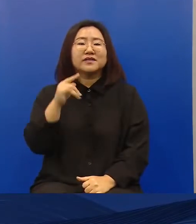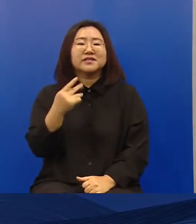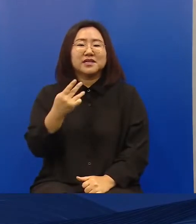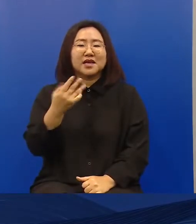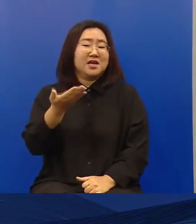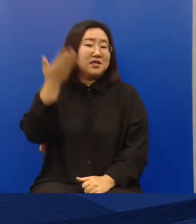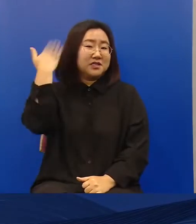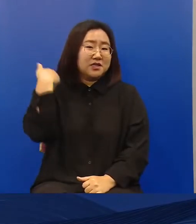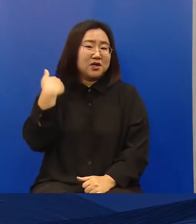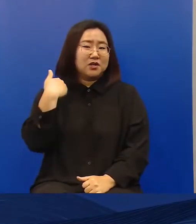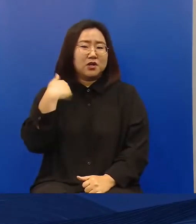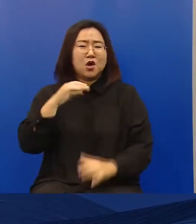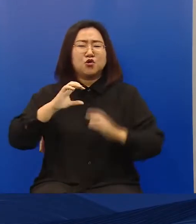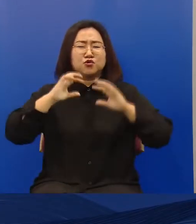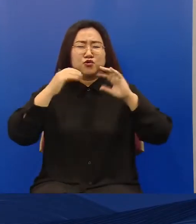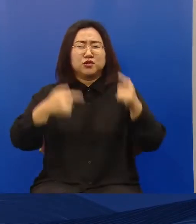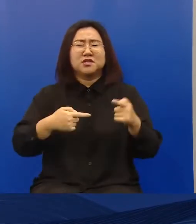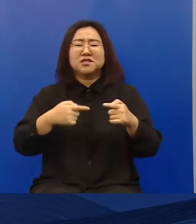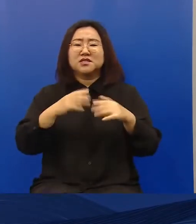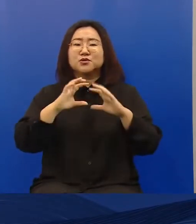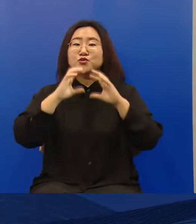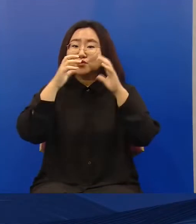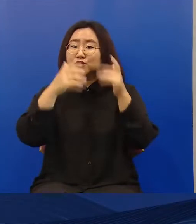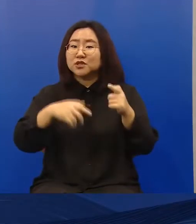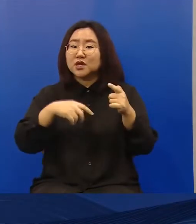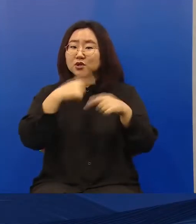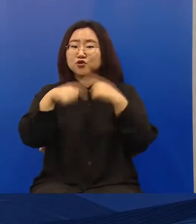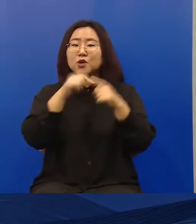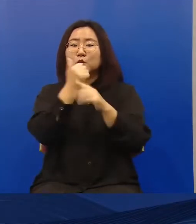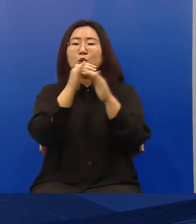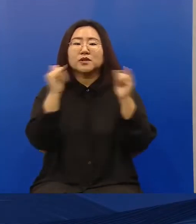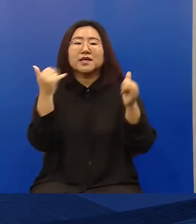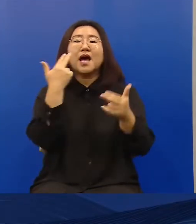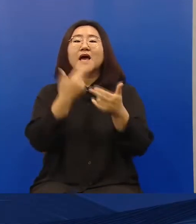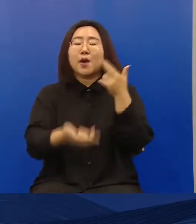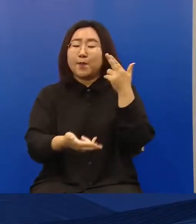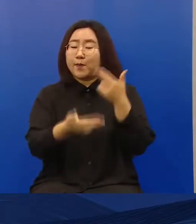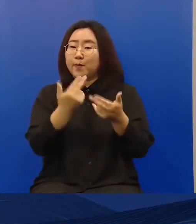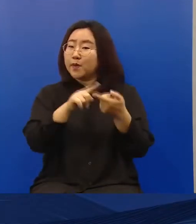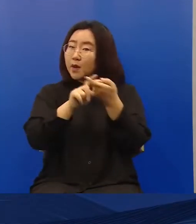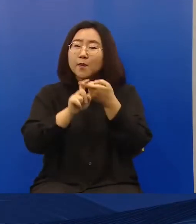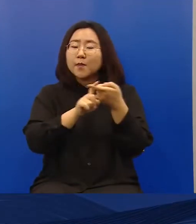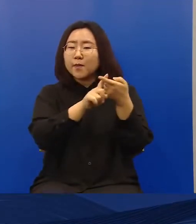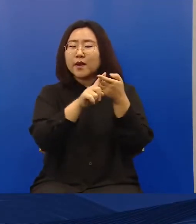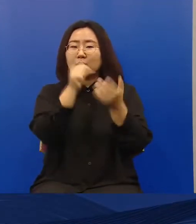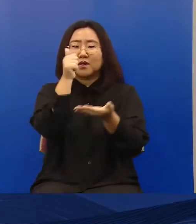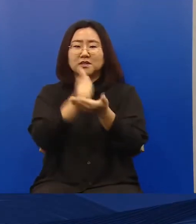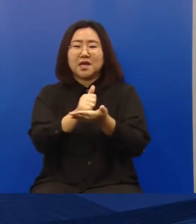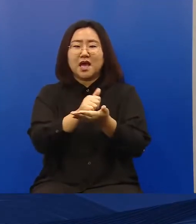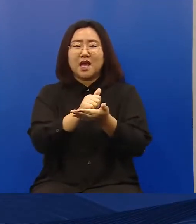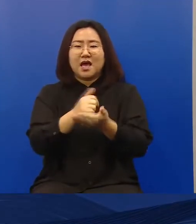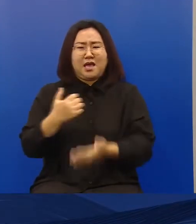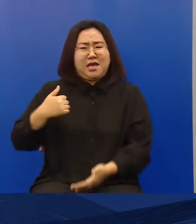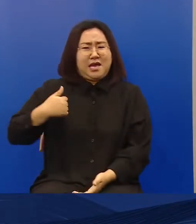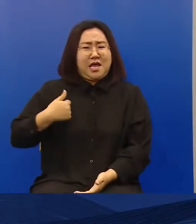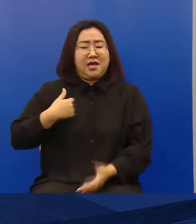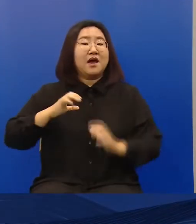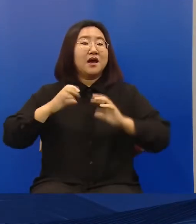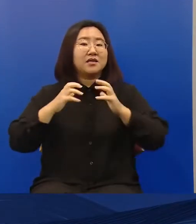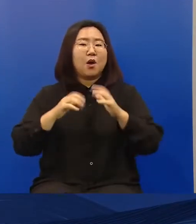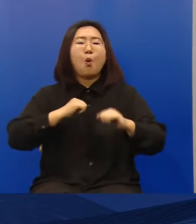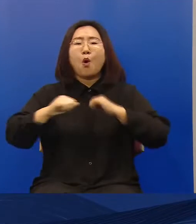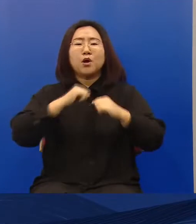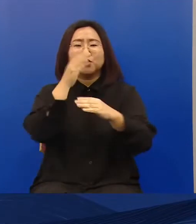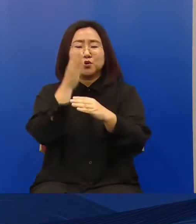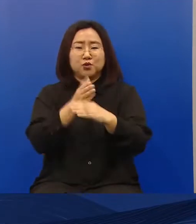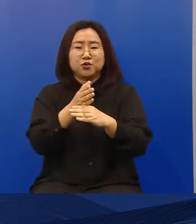Deborah Russell, former president of the World Association of Sign Language Interpreters. Now she